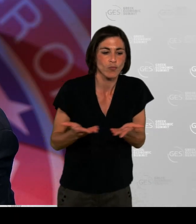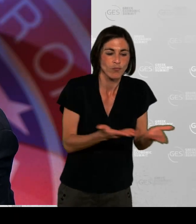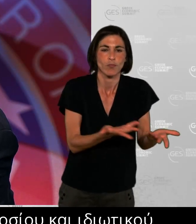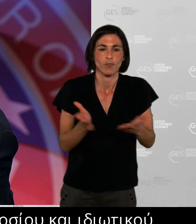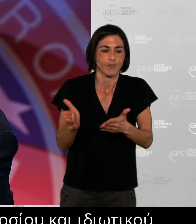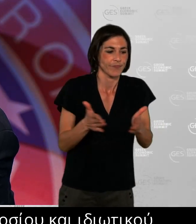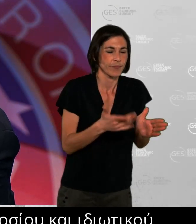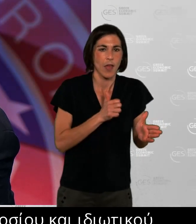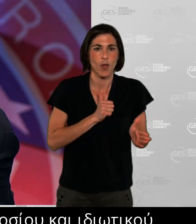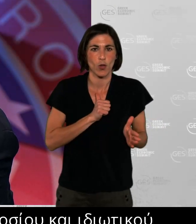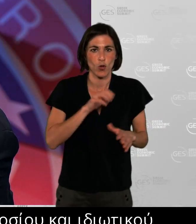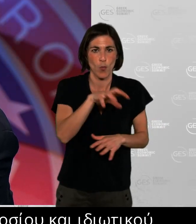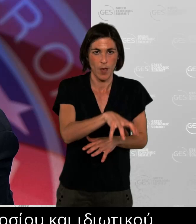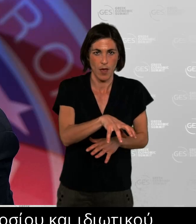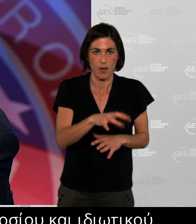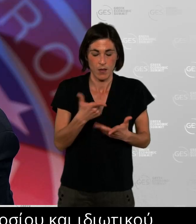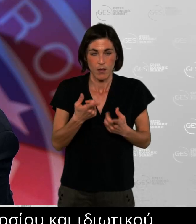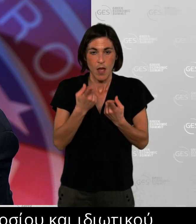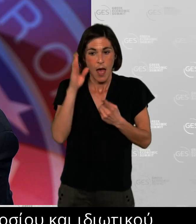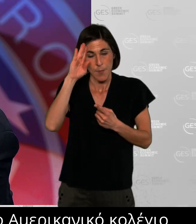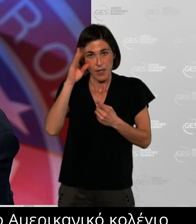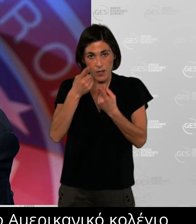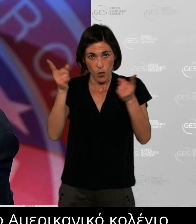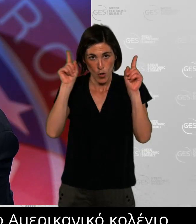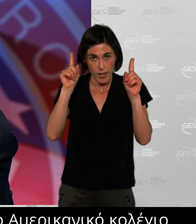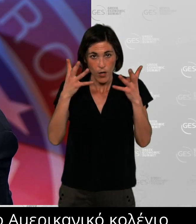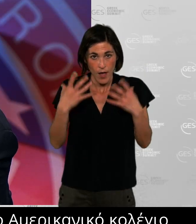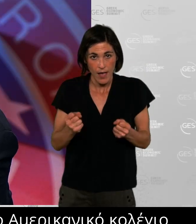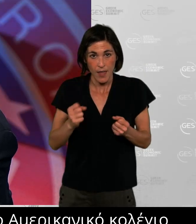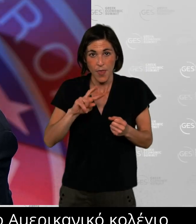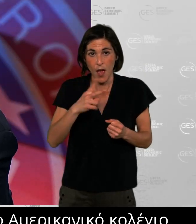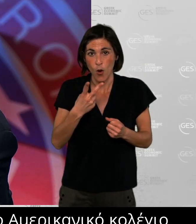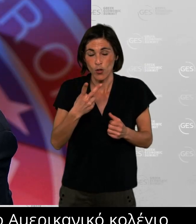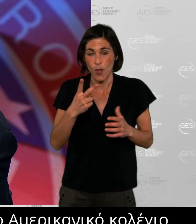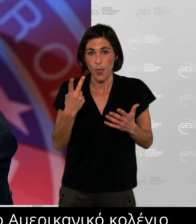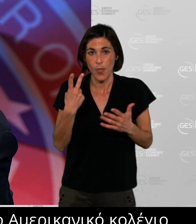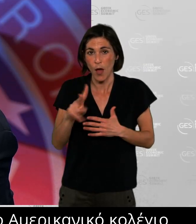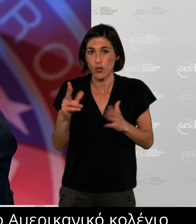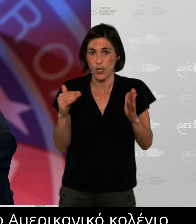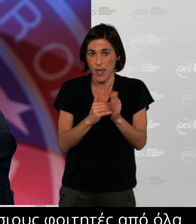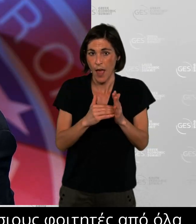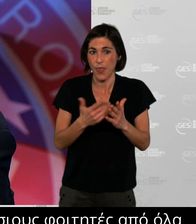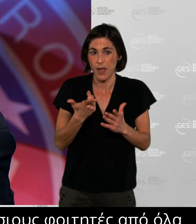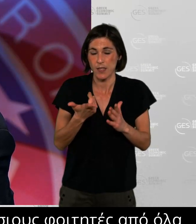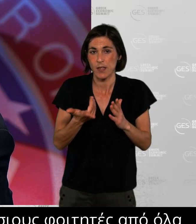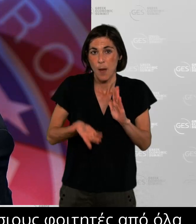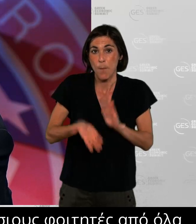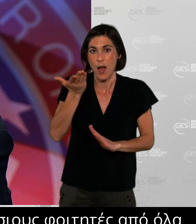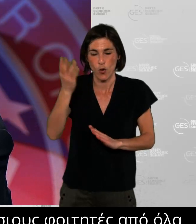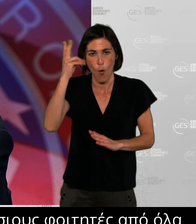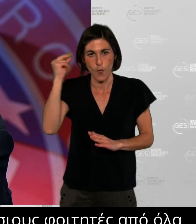over 1,200 students from every Greek public university studying with us, complementing their studies in the law school or